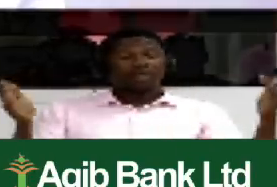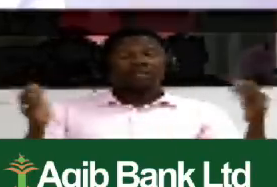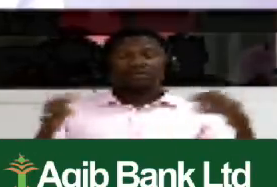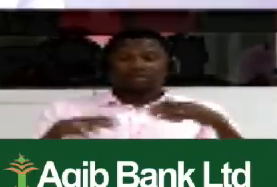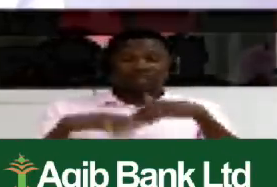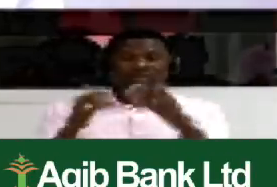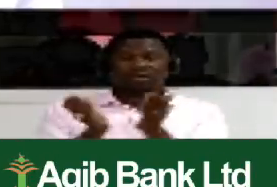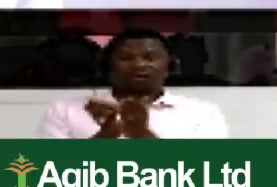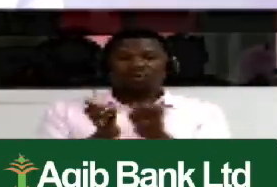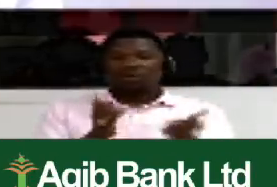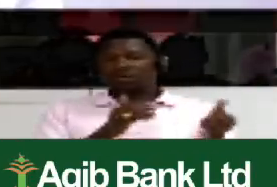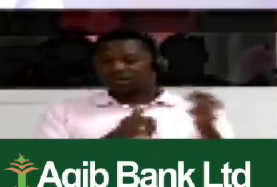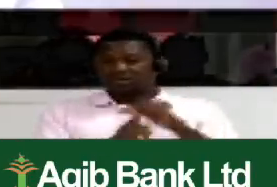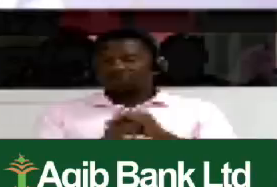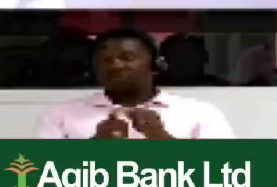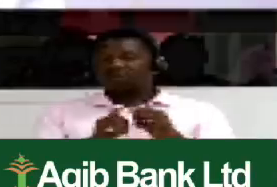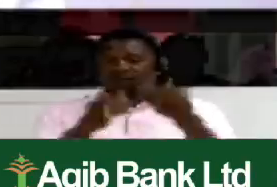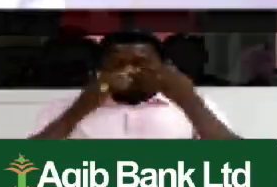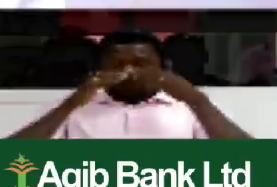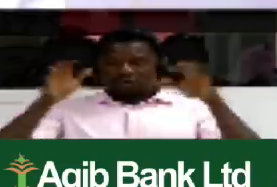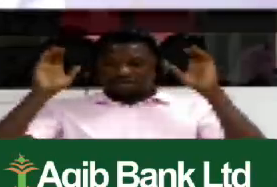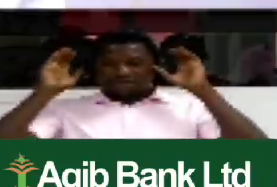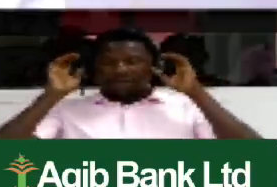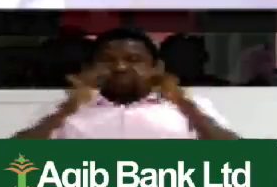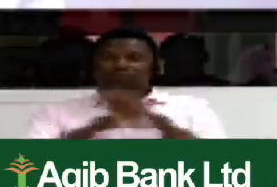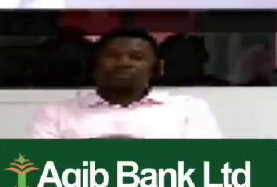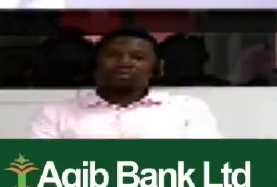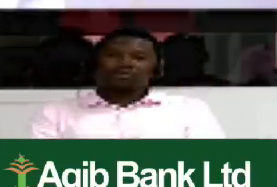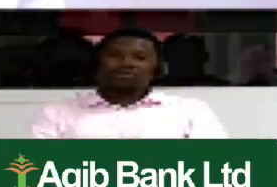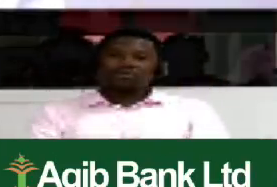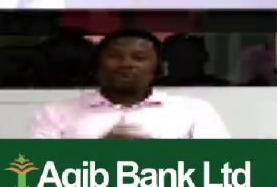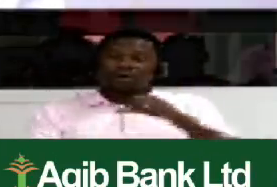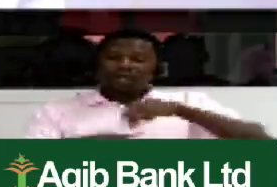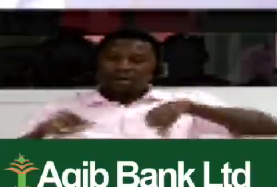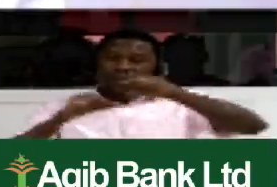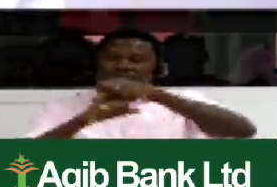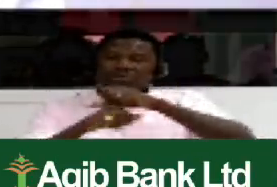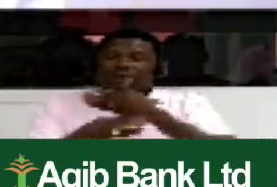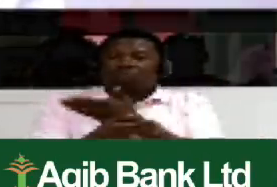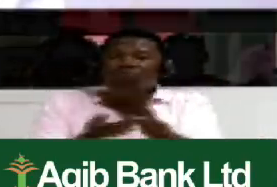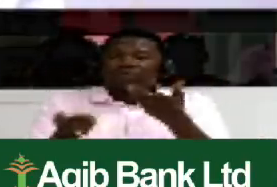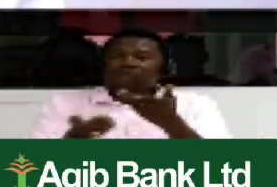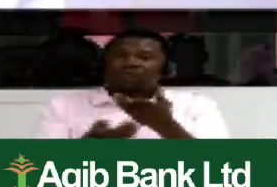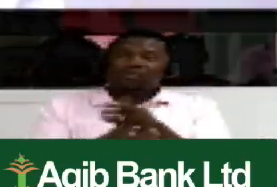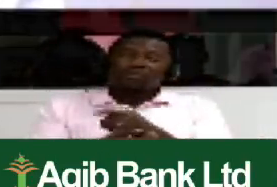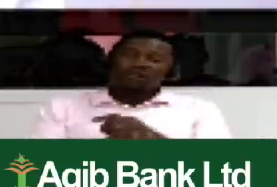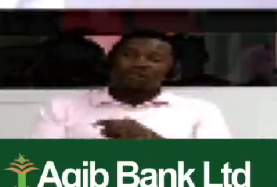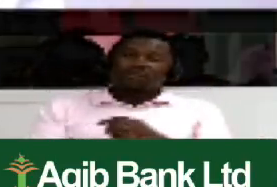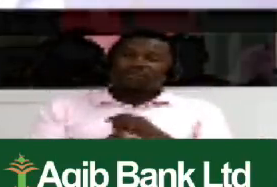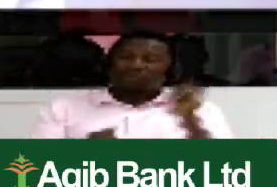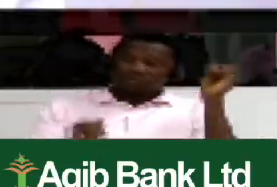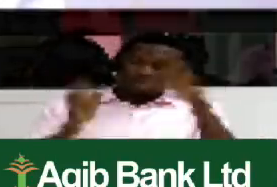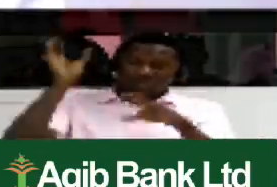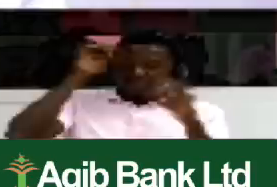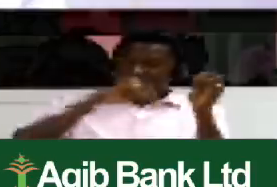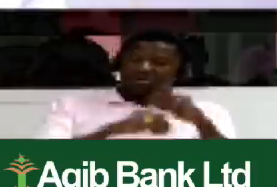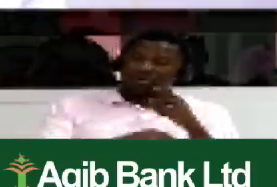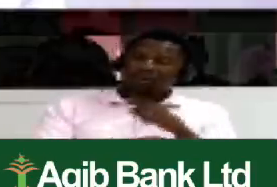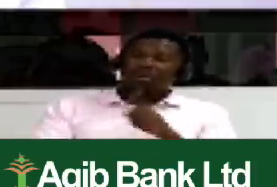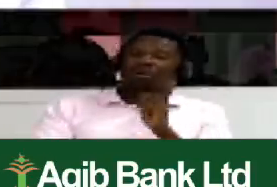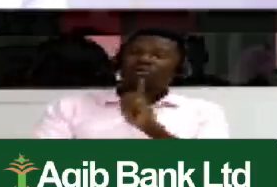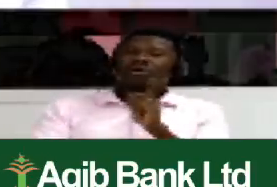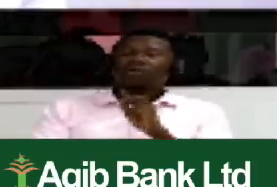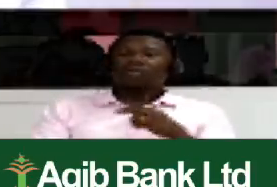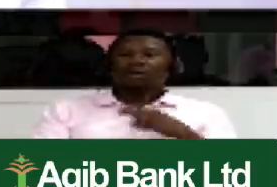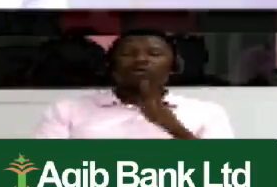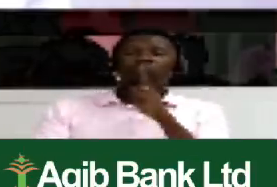crowd we came along from the college. So around what area were stones being thrown, and at what, or